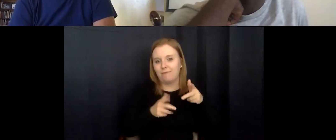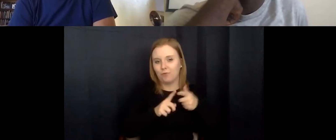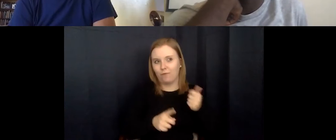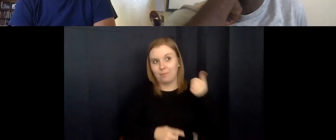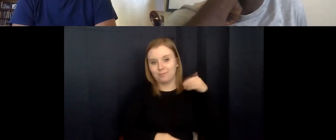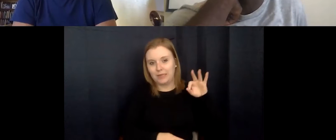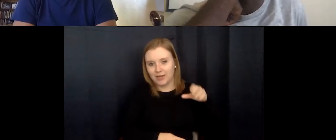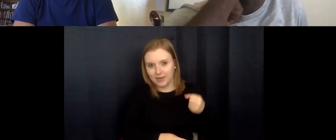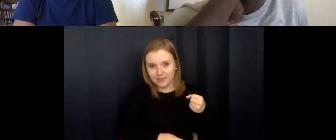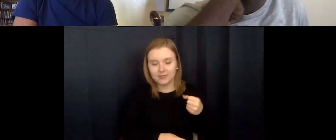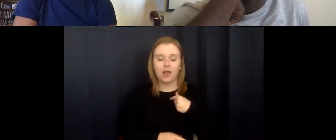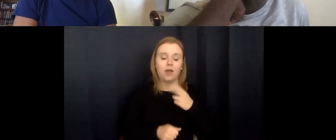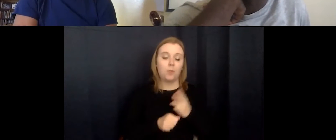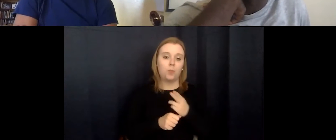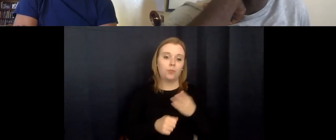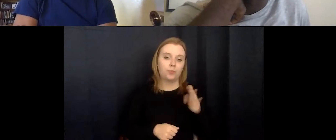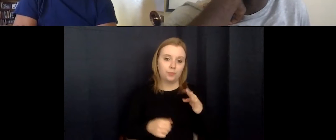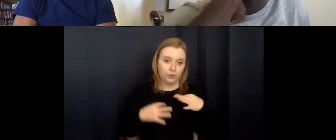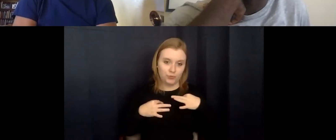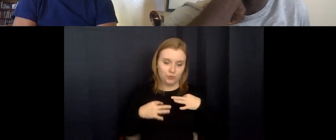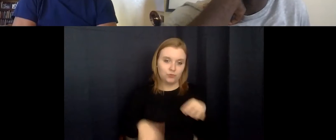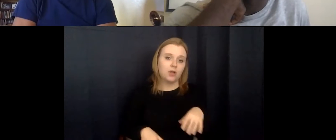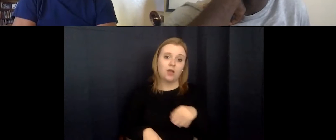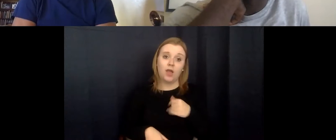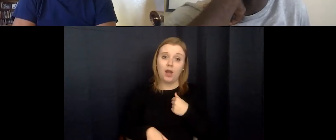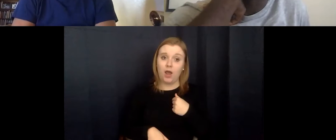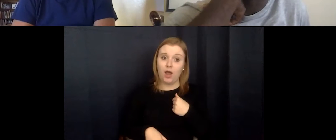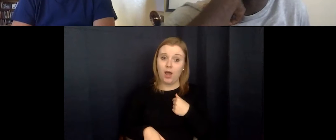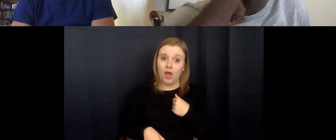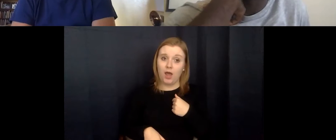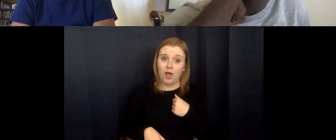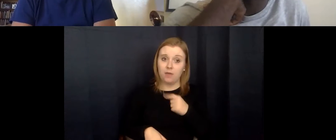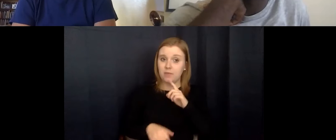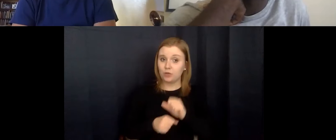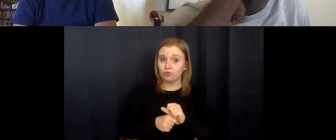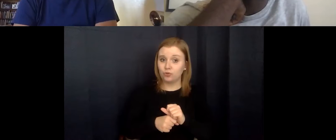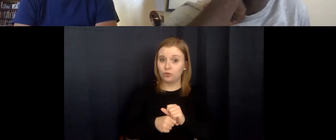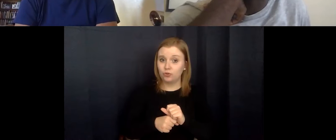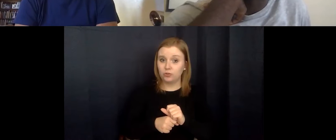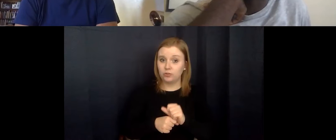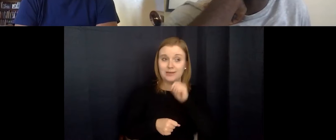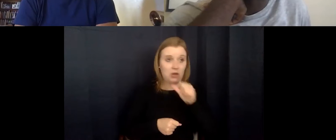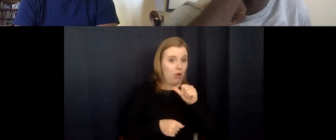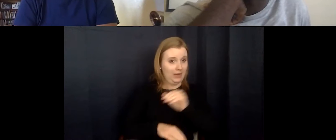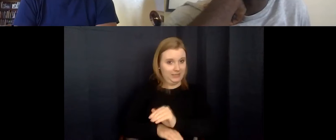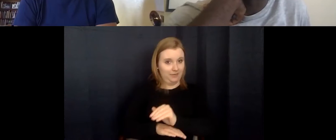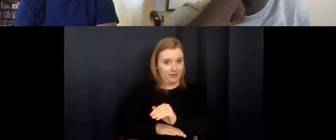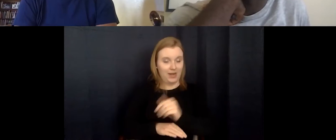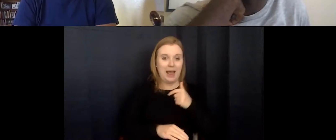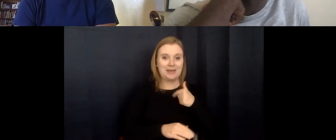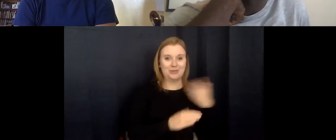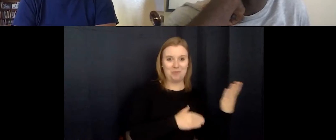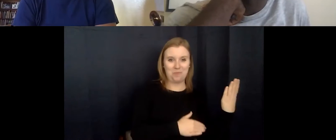And I'm wearing a blue shirt, and I'm actually not in the evening, I'm in the morning in my kitchen in